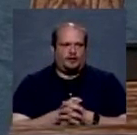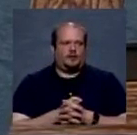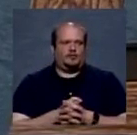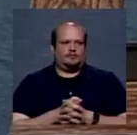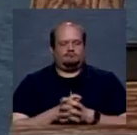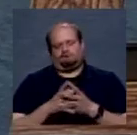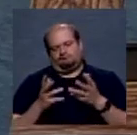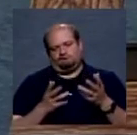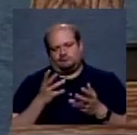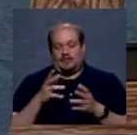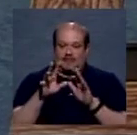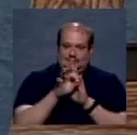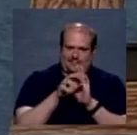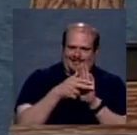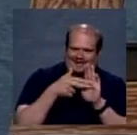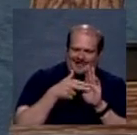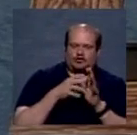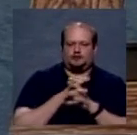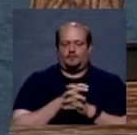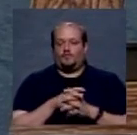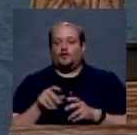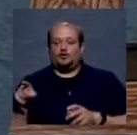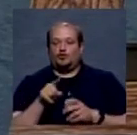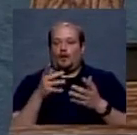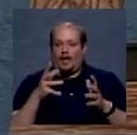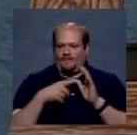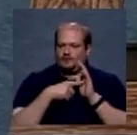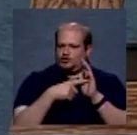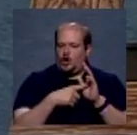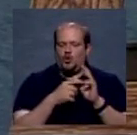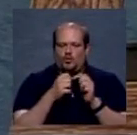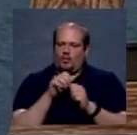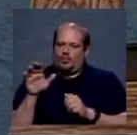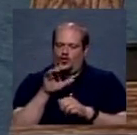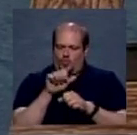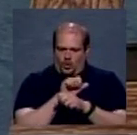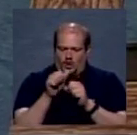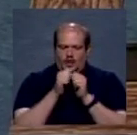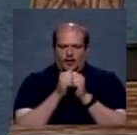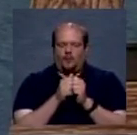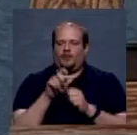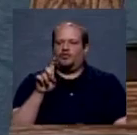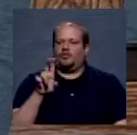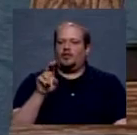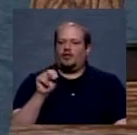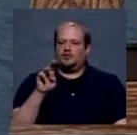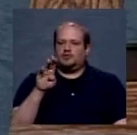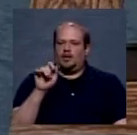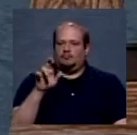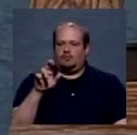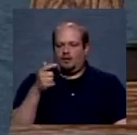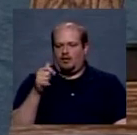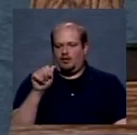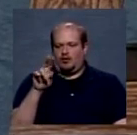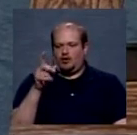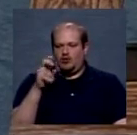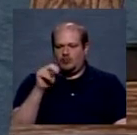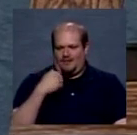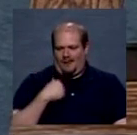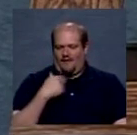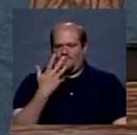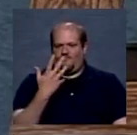or designation. You have shown with you're working with Dunbar Gardens. They have 5